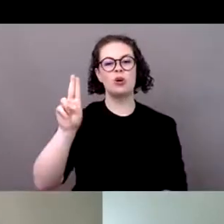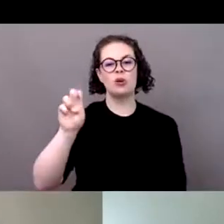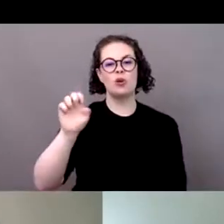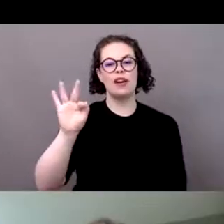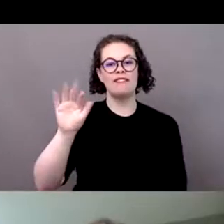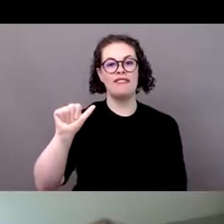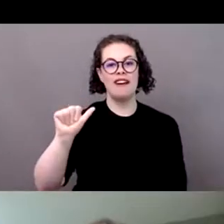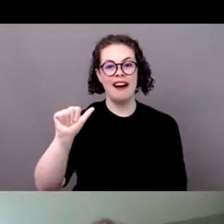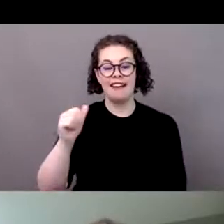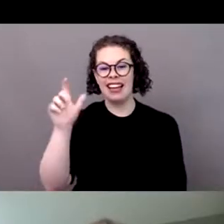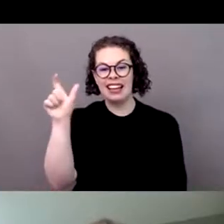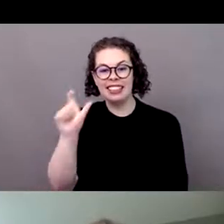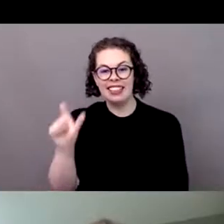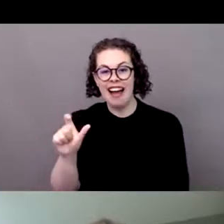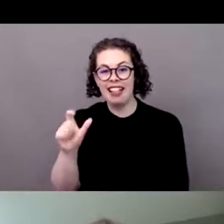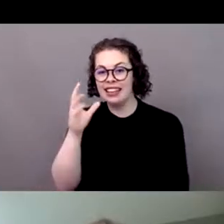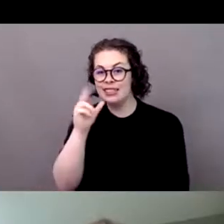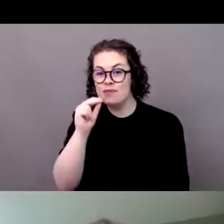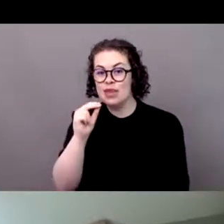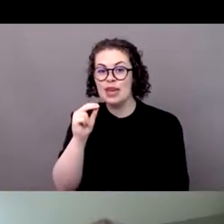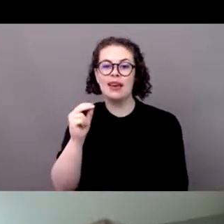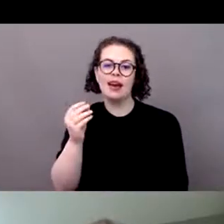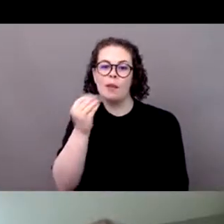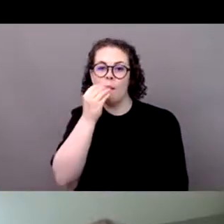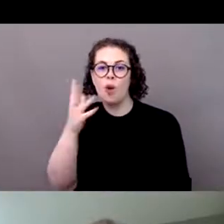Buongiorno, Giovanni. Barbara Moschini,